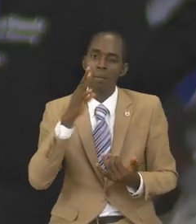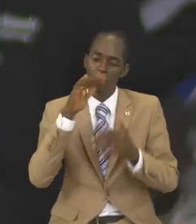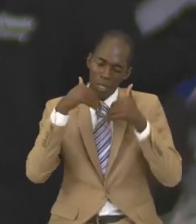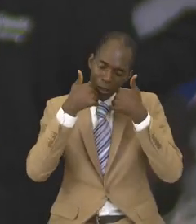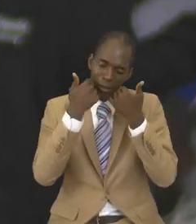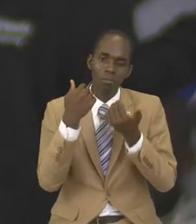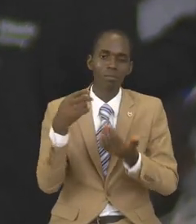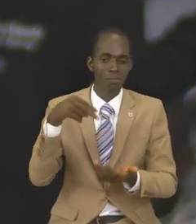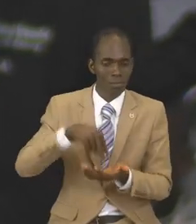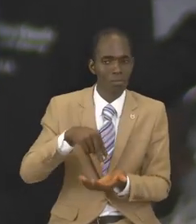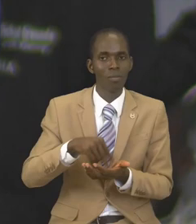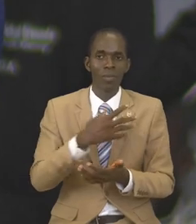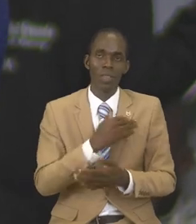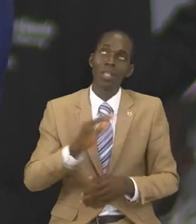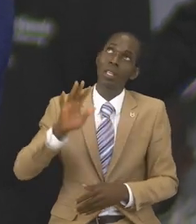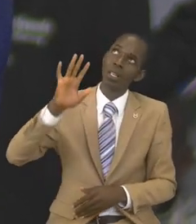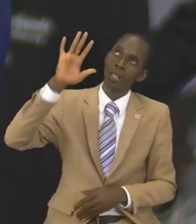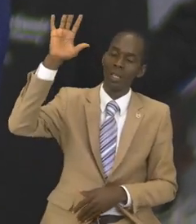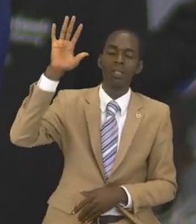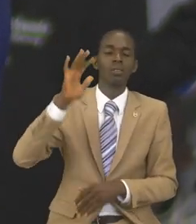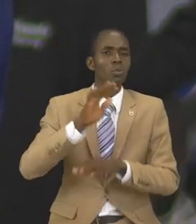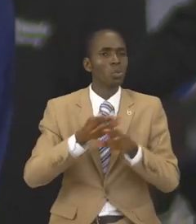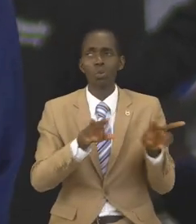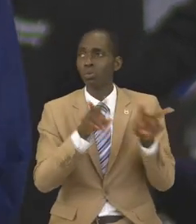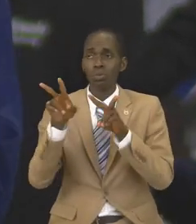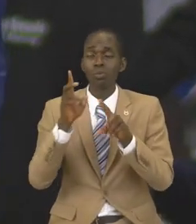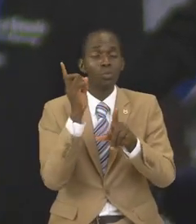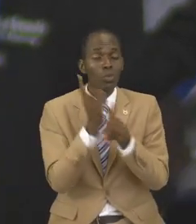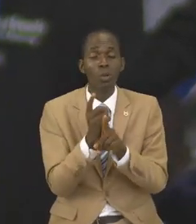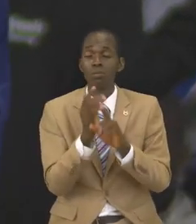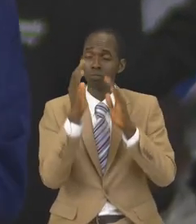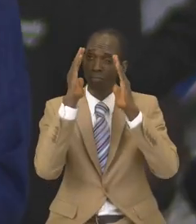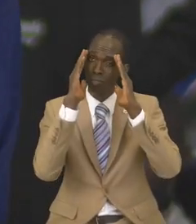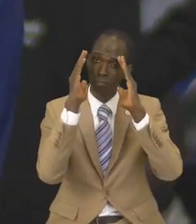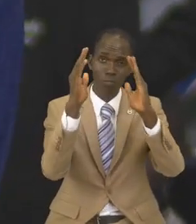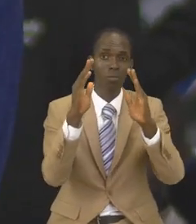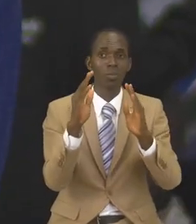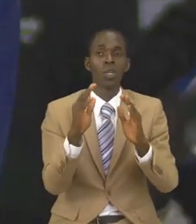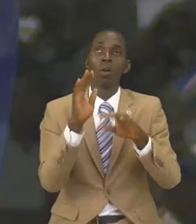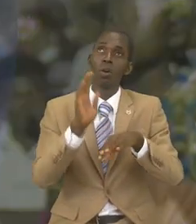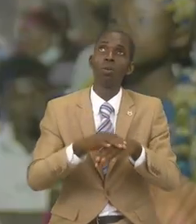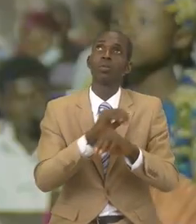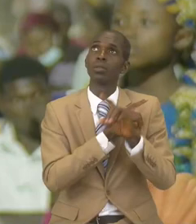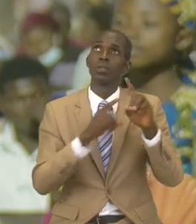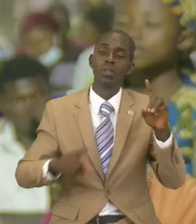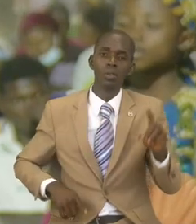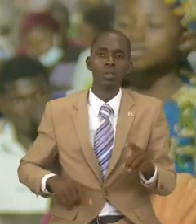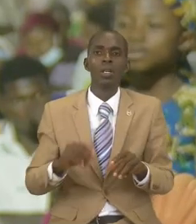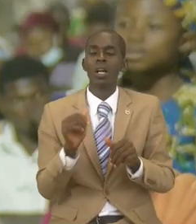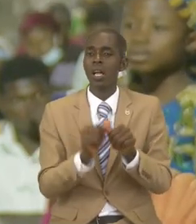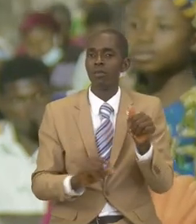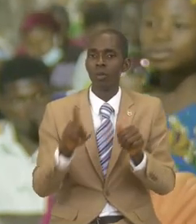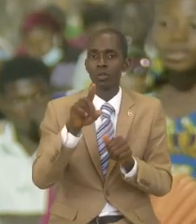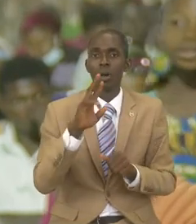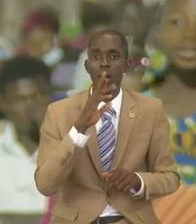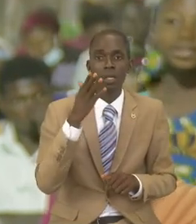Keep that hand up as you're standing up, anywhere here at the Alpha location, and anywhere in the world you